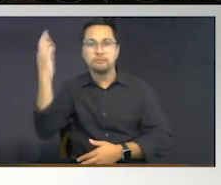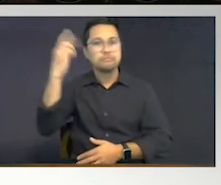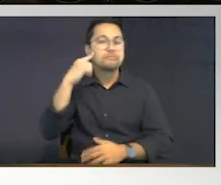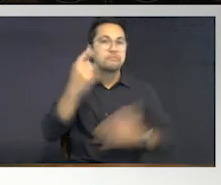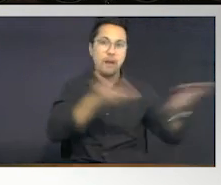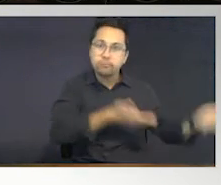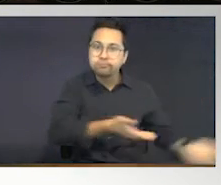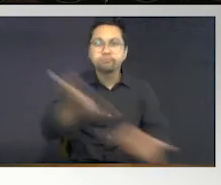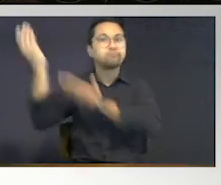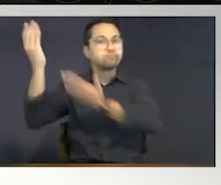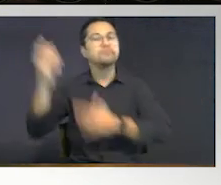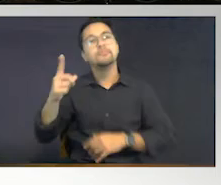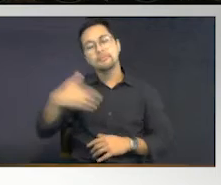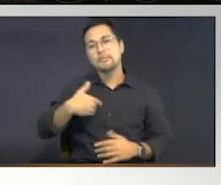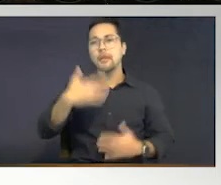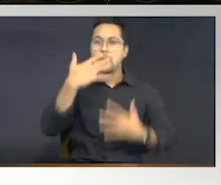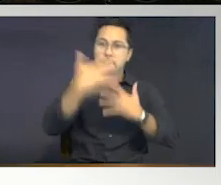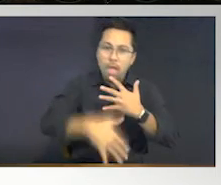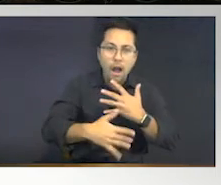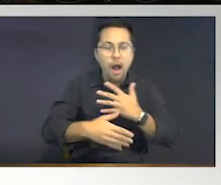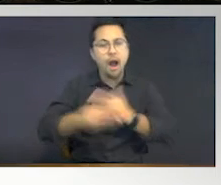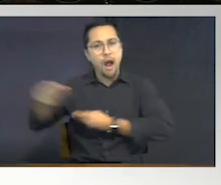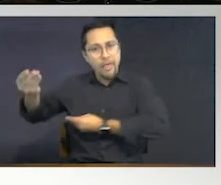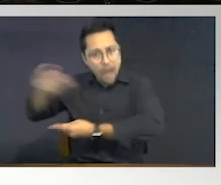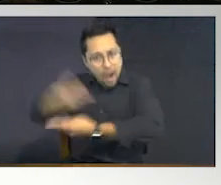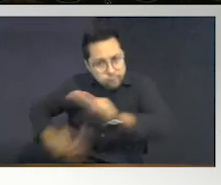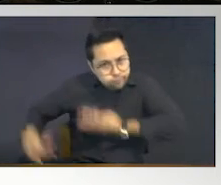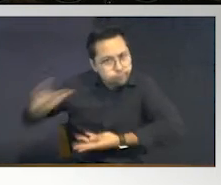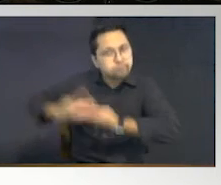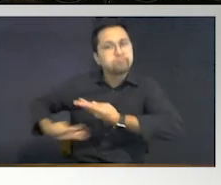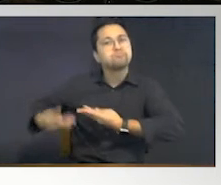Children's. He had blood and platelet transfusions en